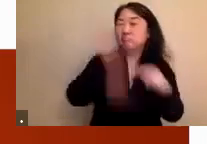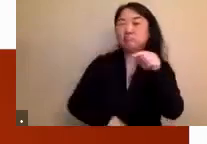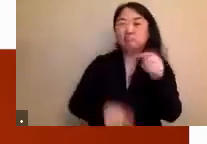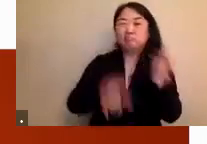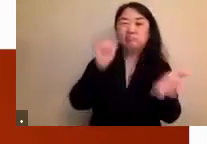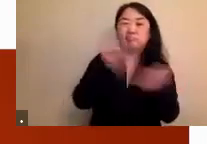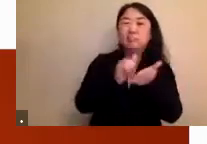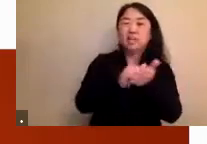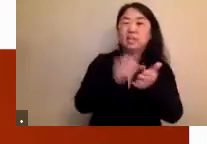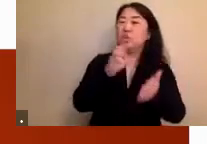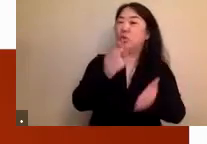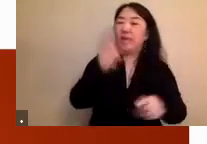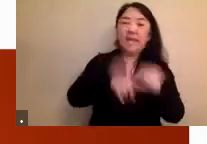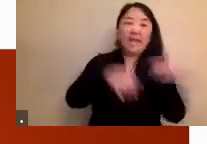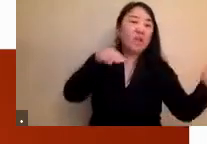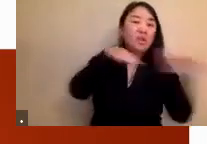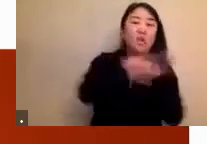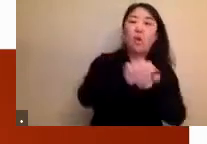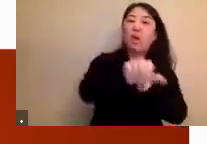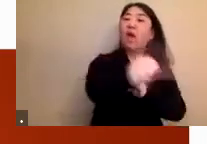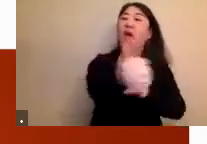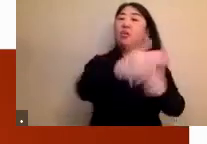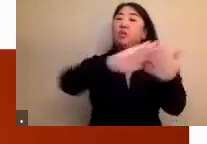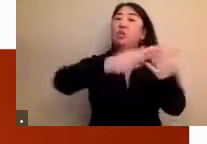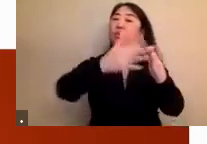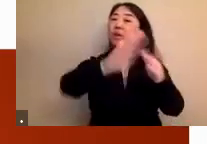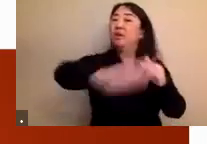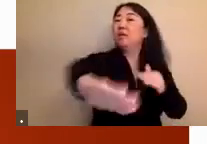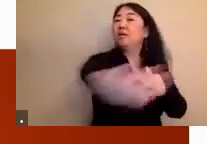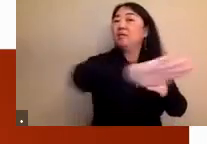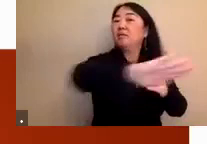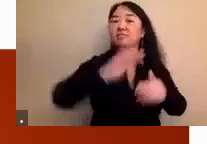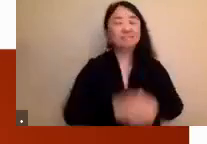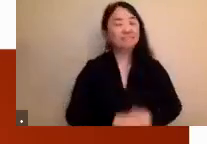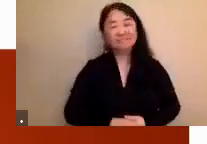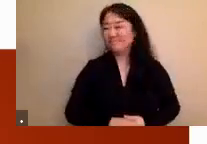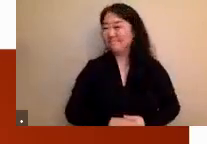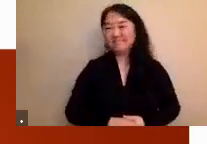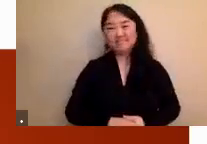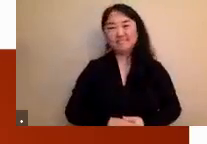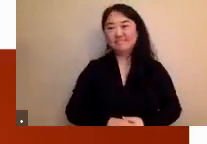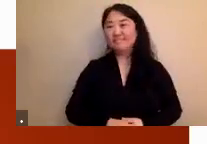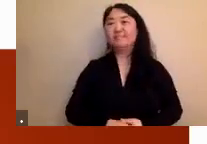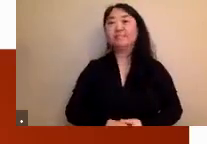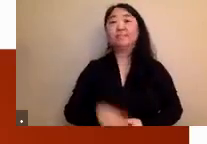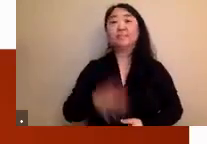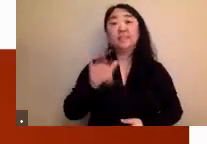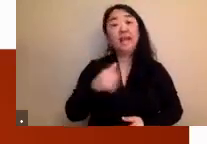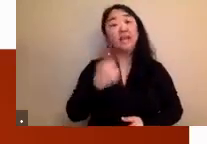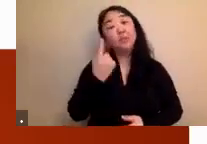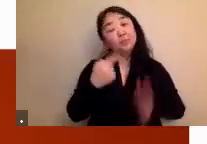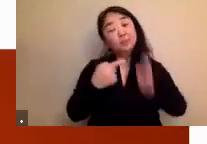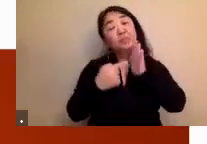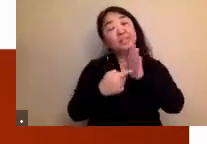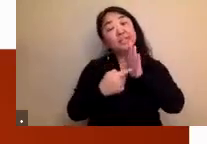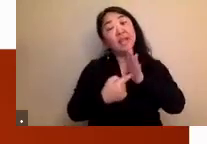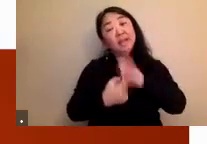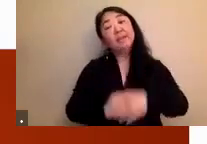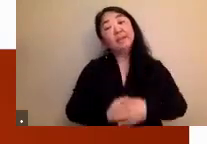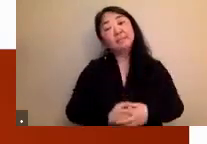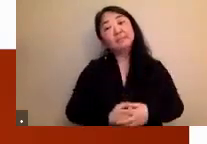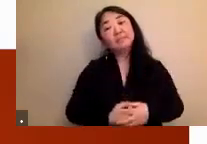into other communities on the other side of this roadway. So that's an example